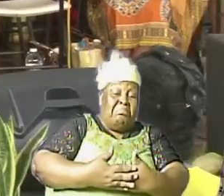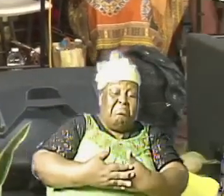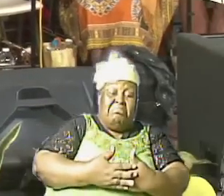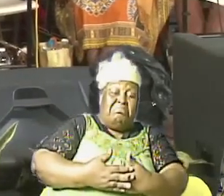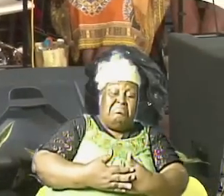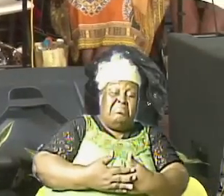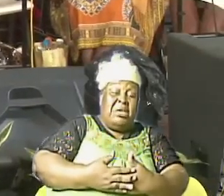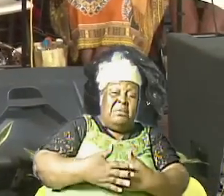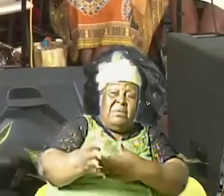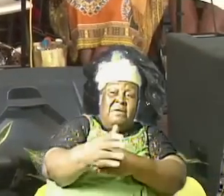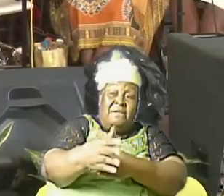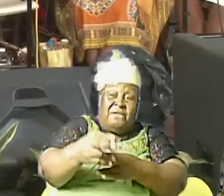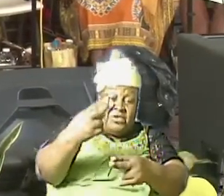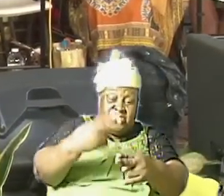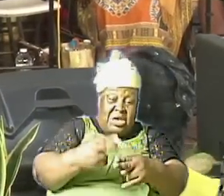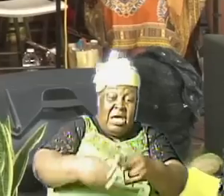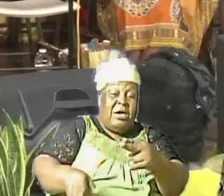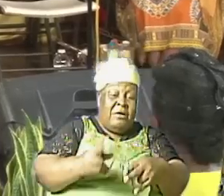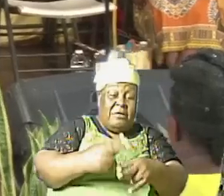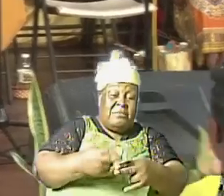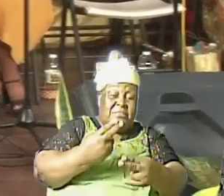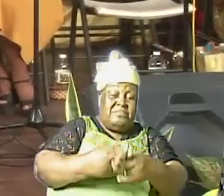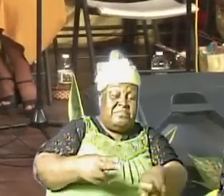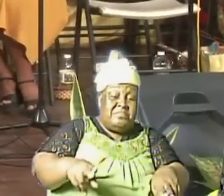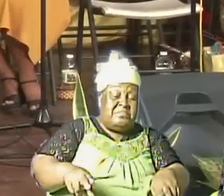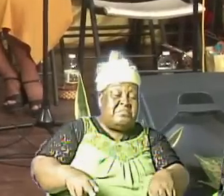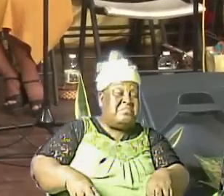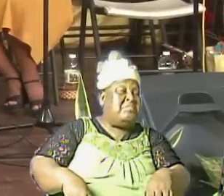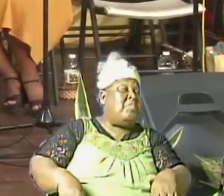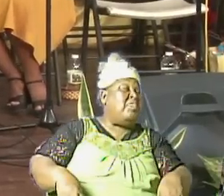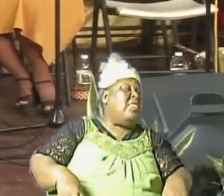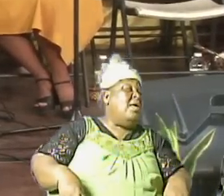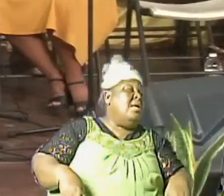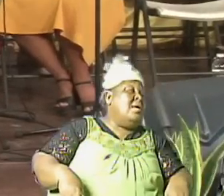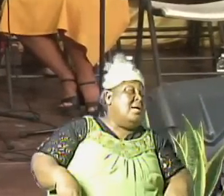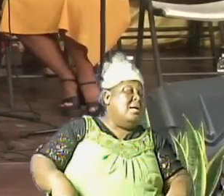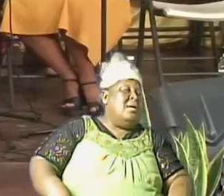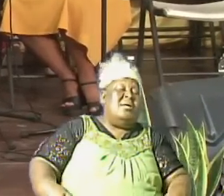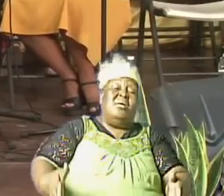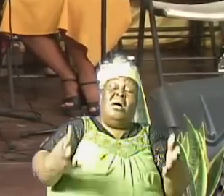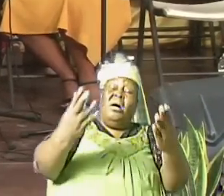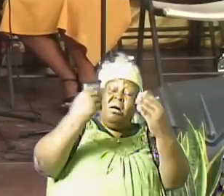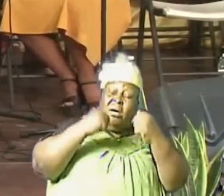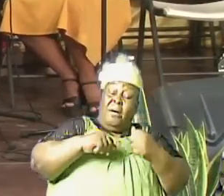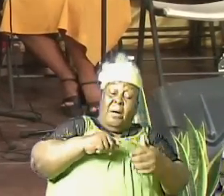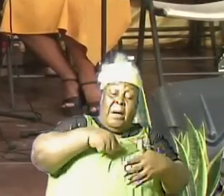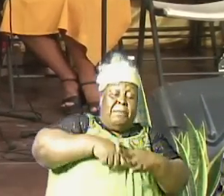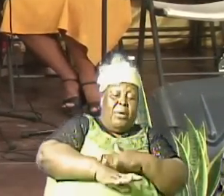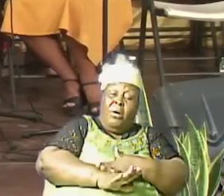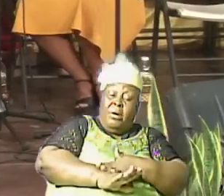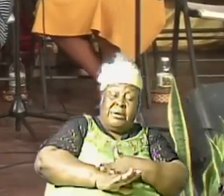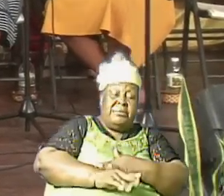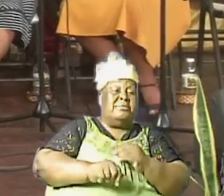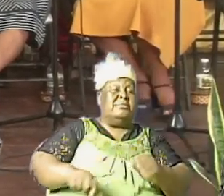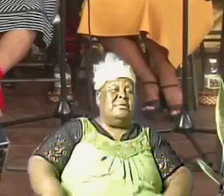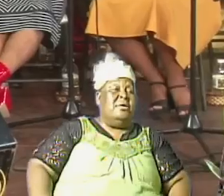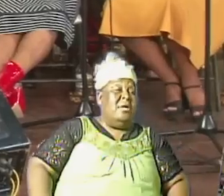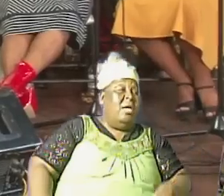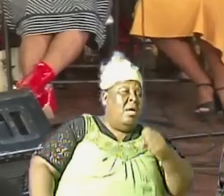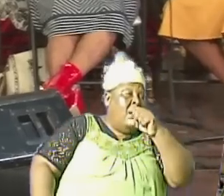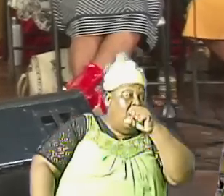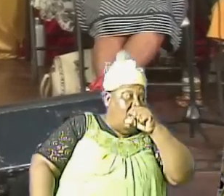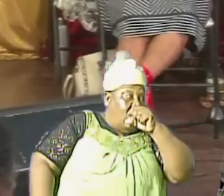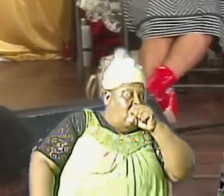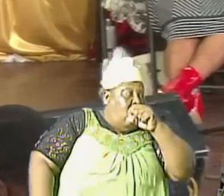mature. Hallelujah. In that moment, they produce. Are they? No, they did